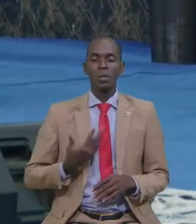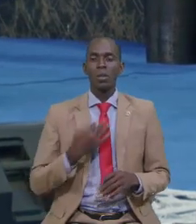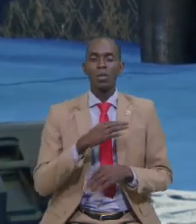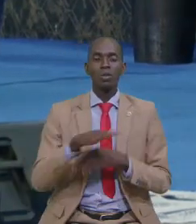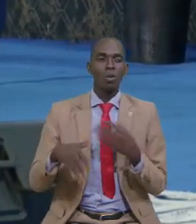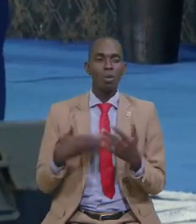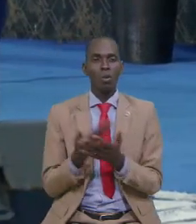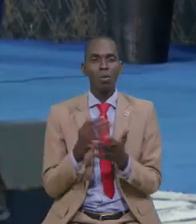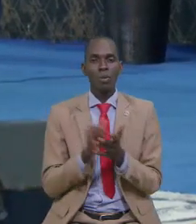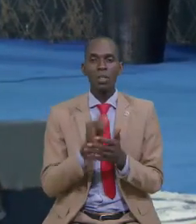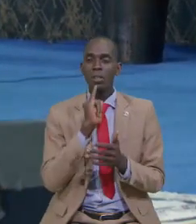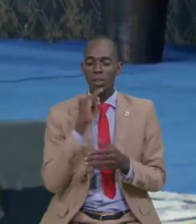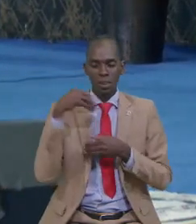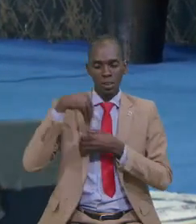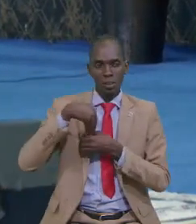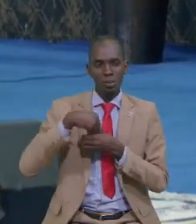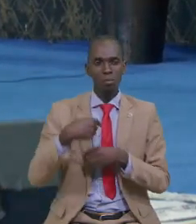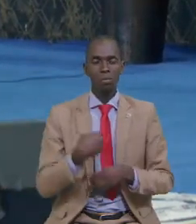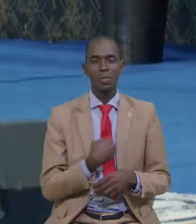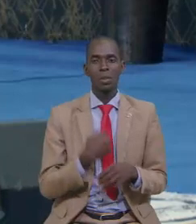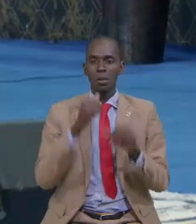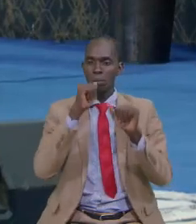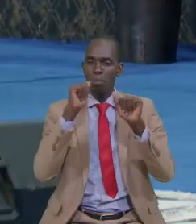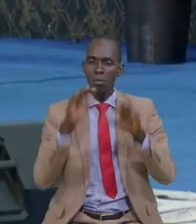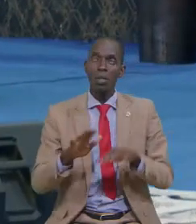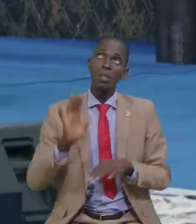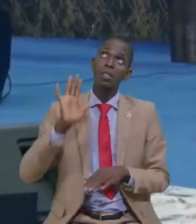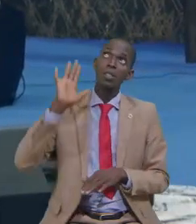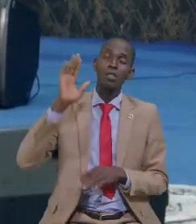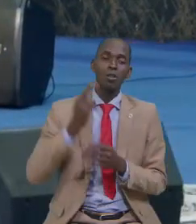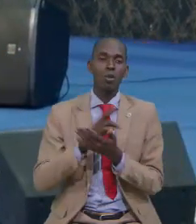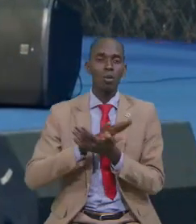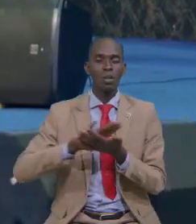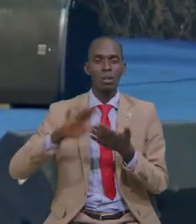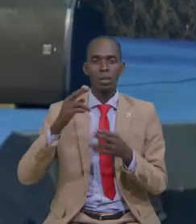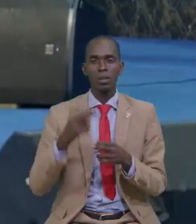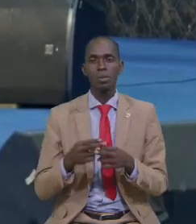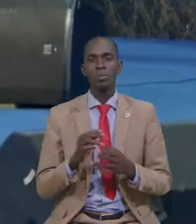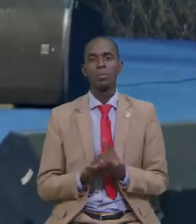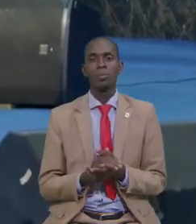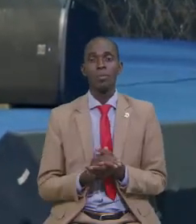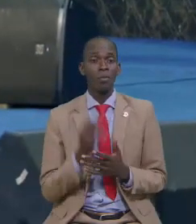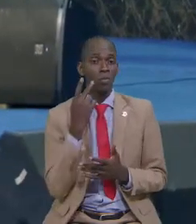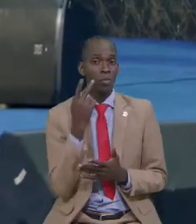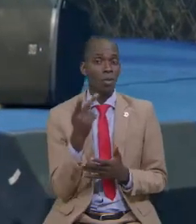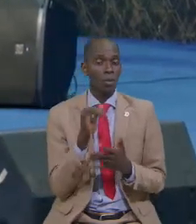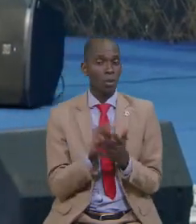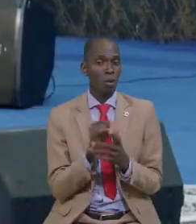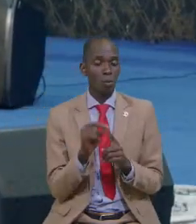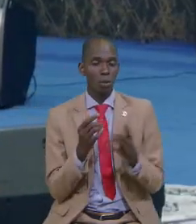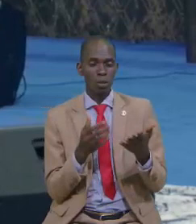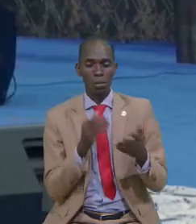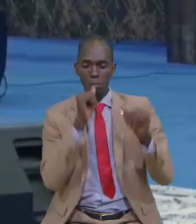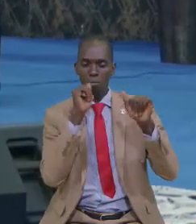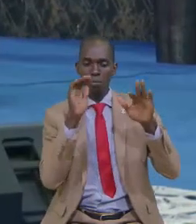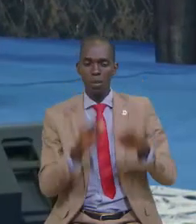all that is within me. Bless his holy name. You see that word there? Bless the